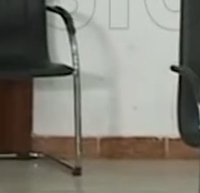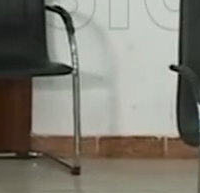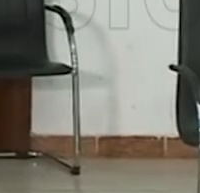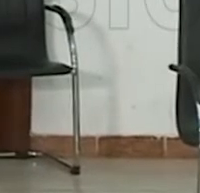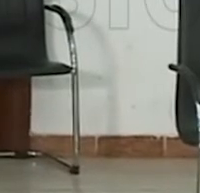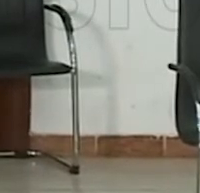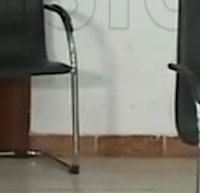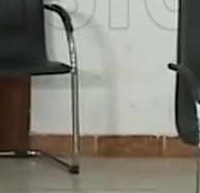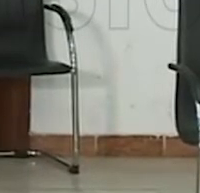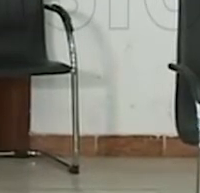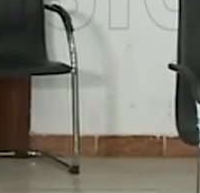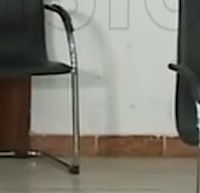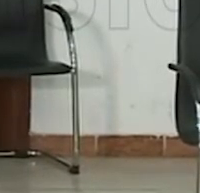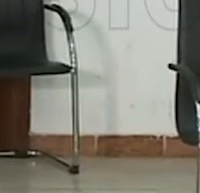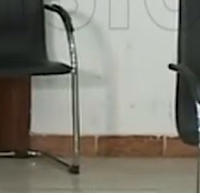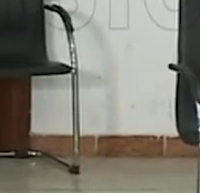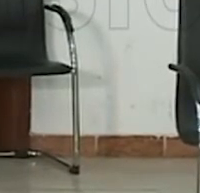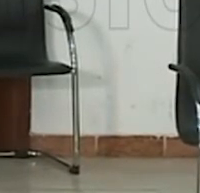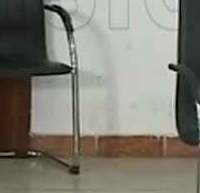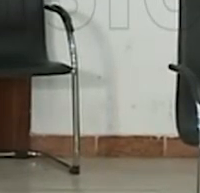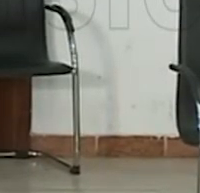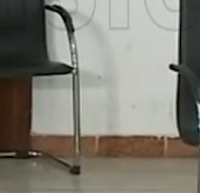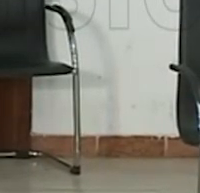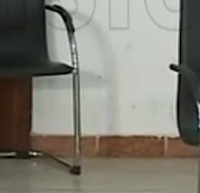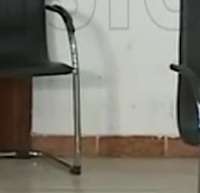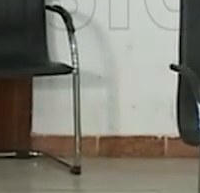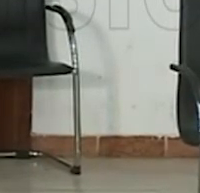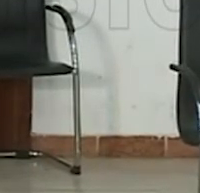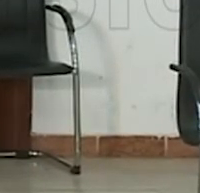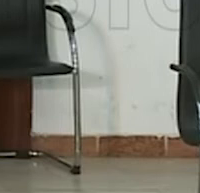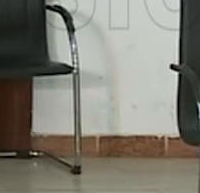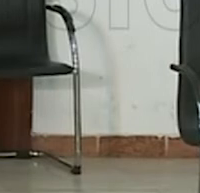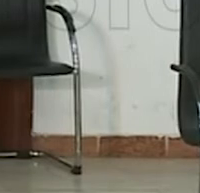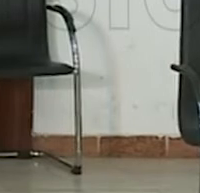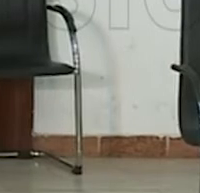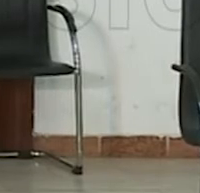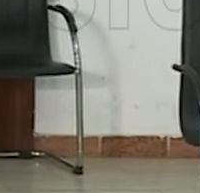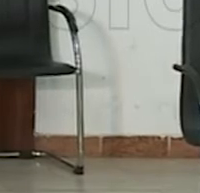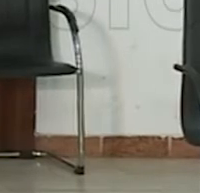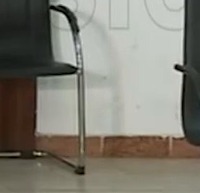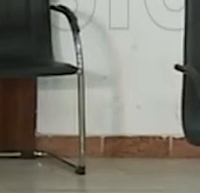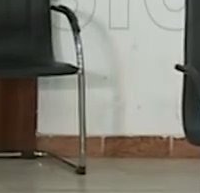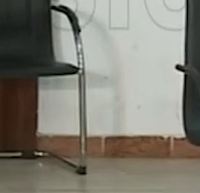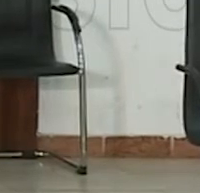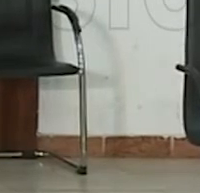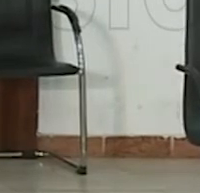of Aviation to prepare for reopening of international flights?